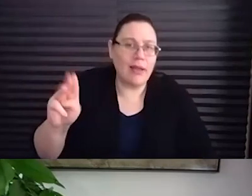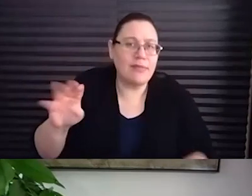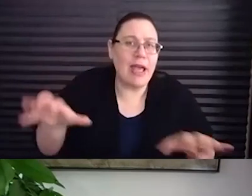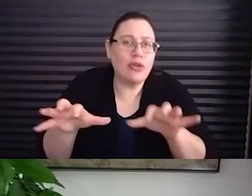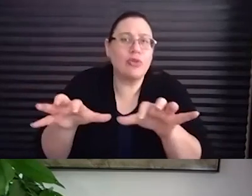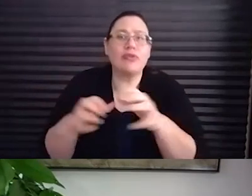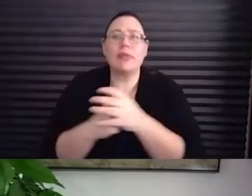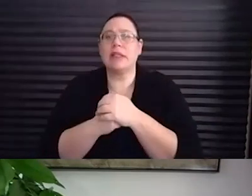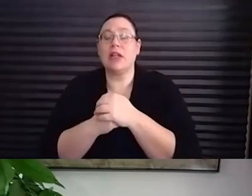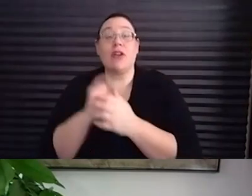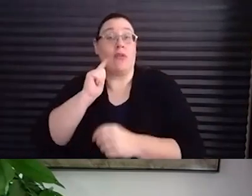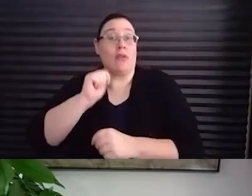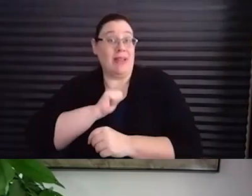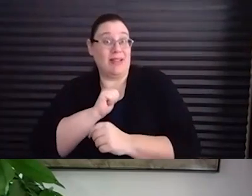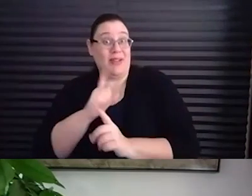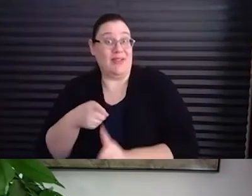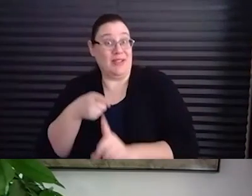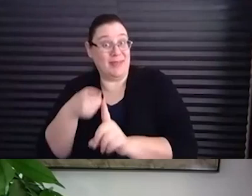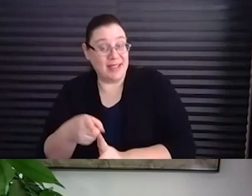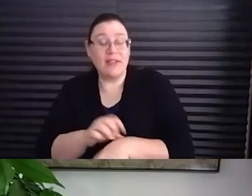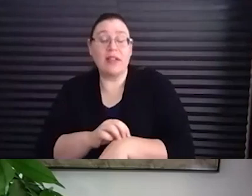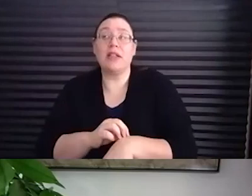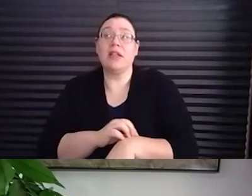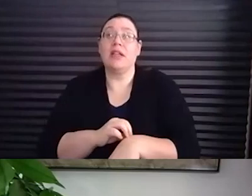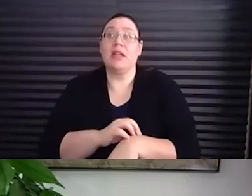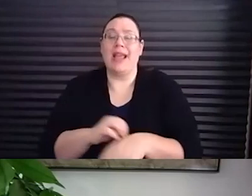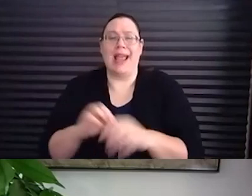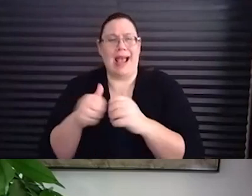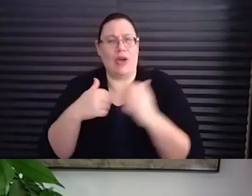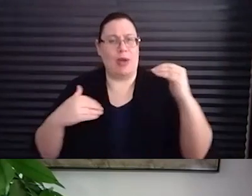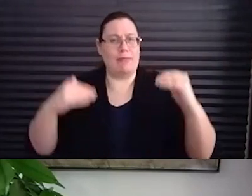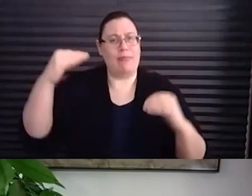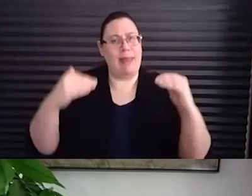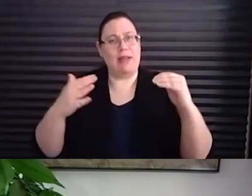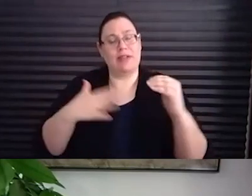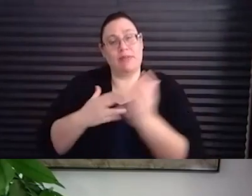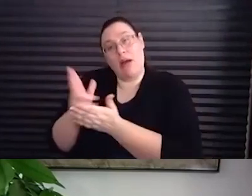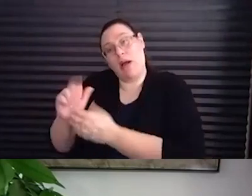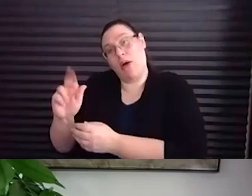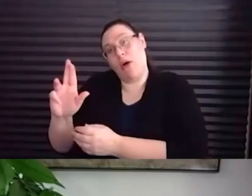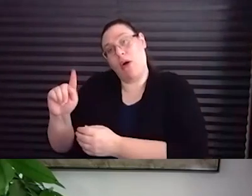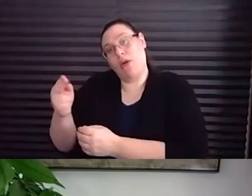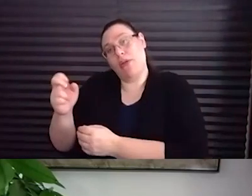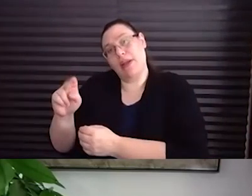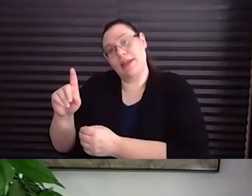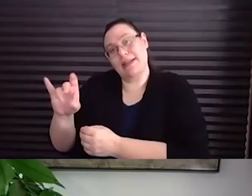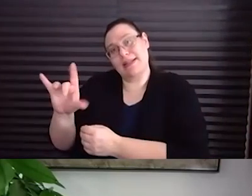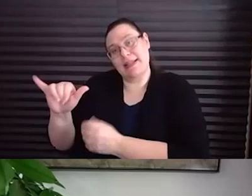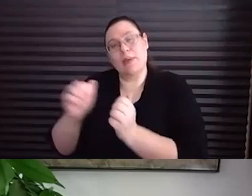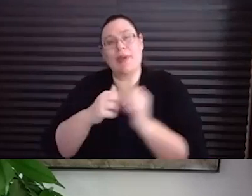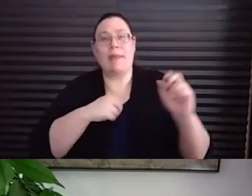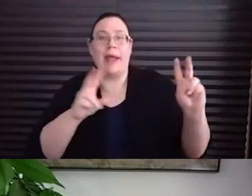think for myself specifically was, how do I balance my own authenticity with my quote